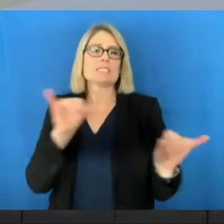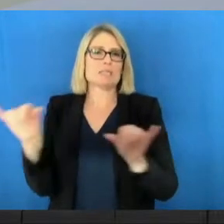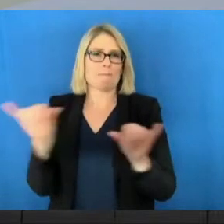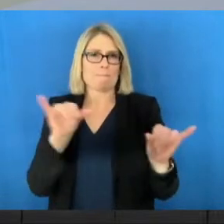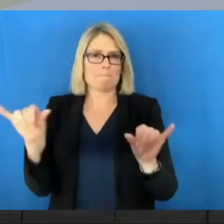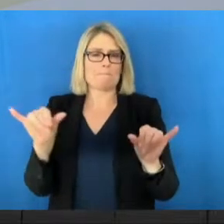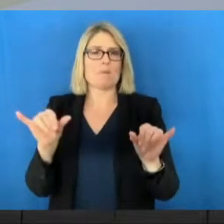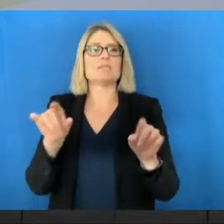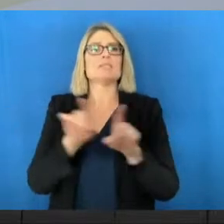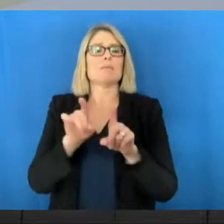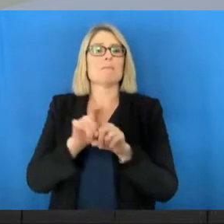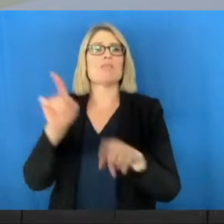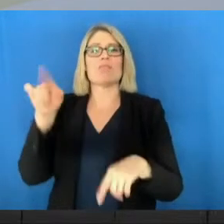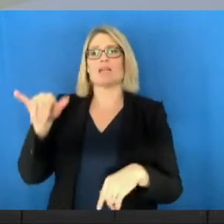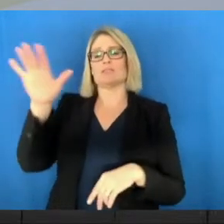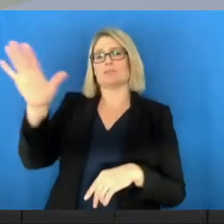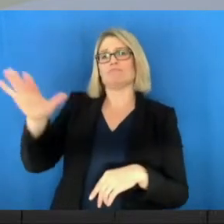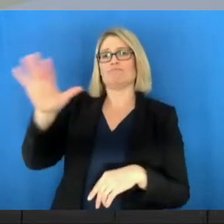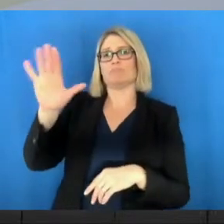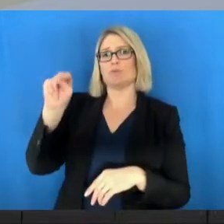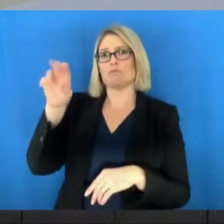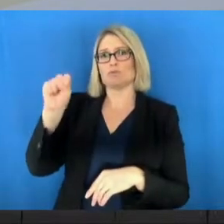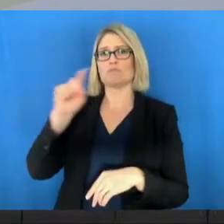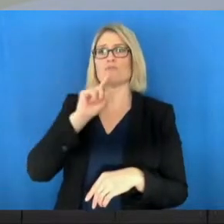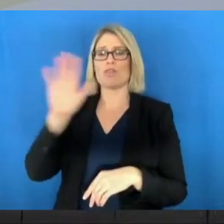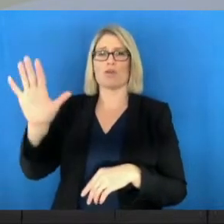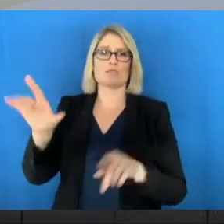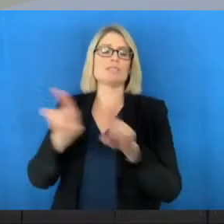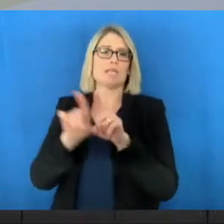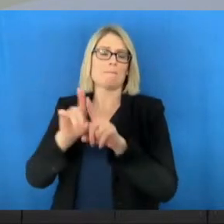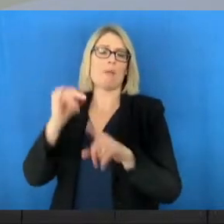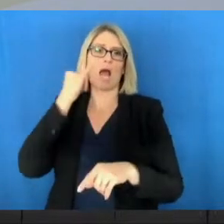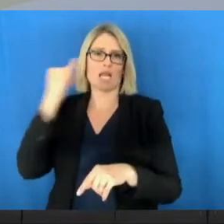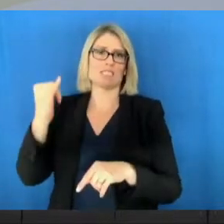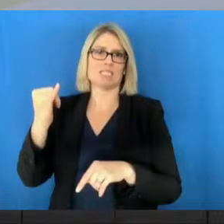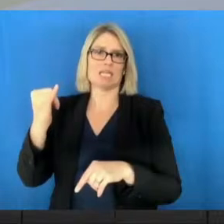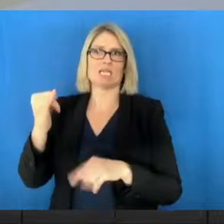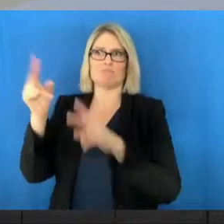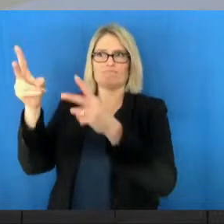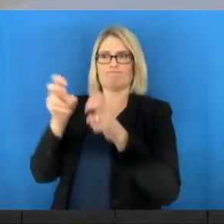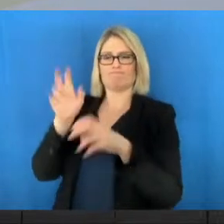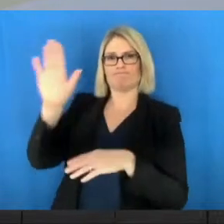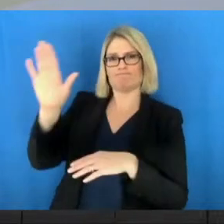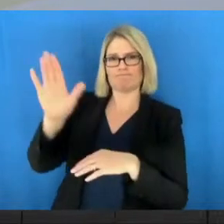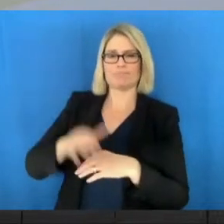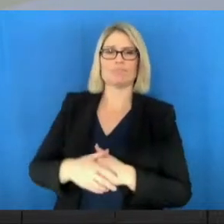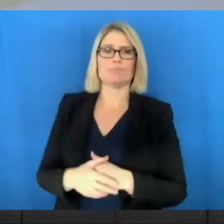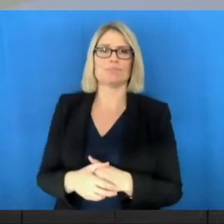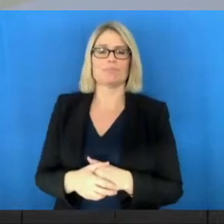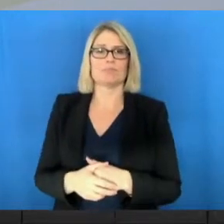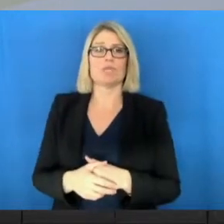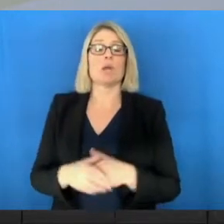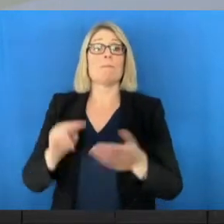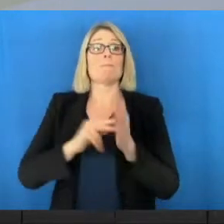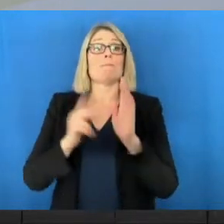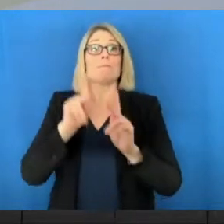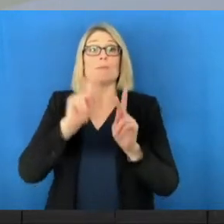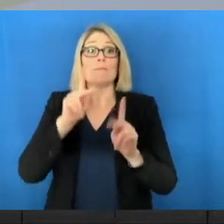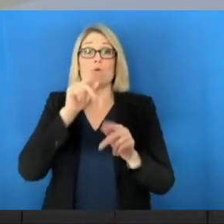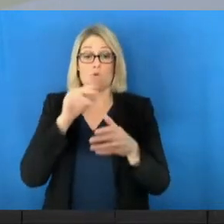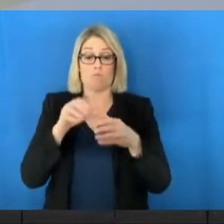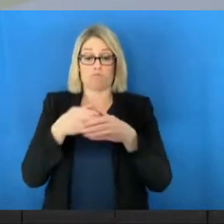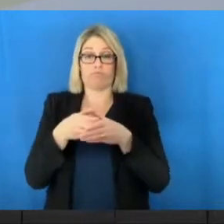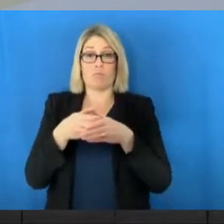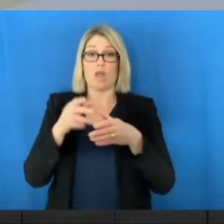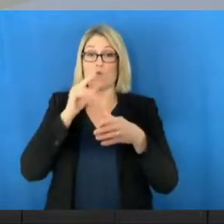in Nova Scotia. It's really trying to make sure that the cohorts are kept